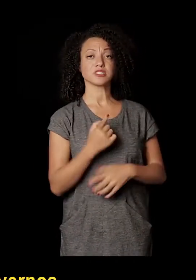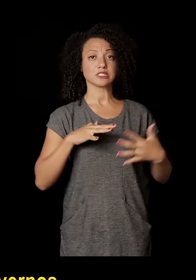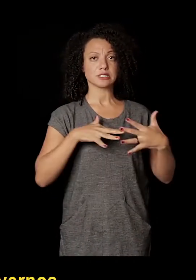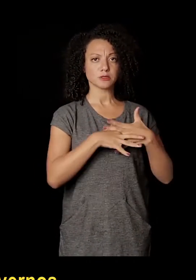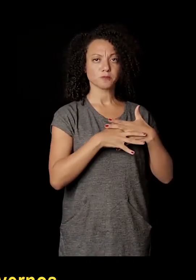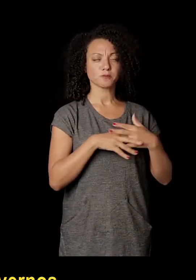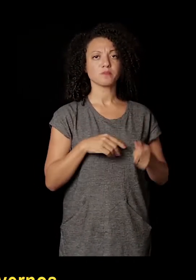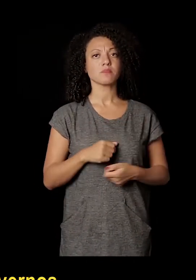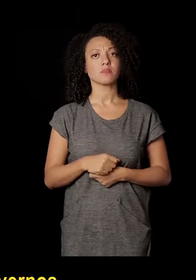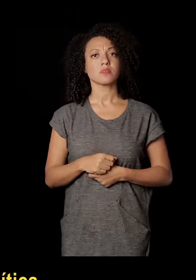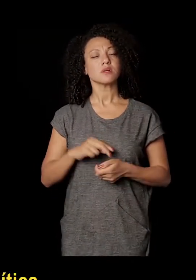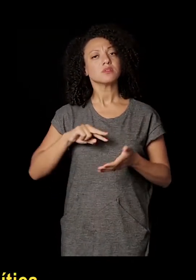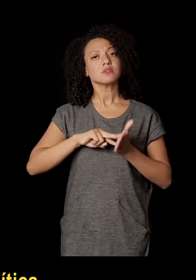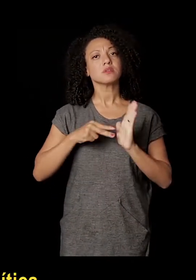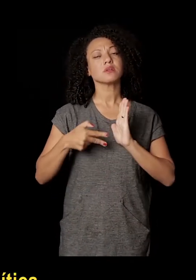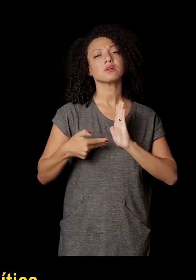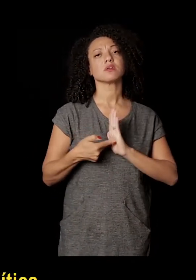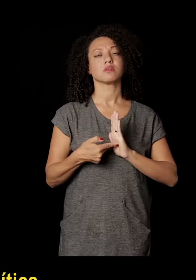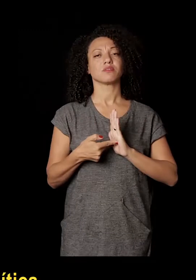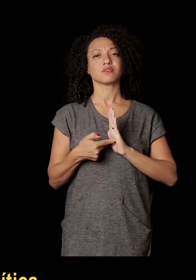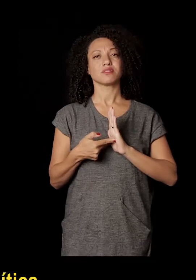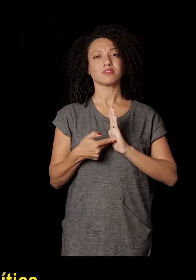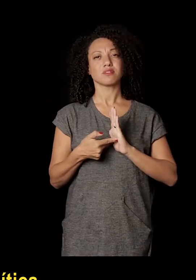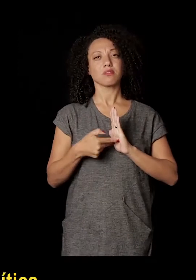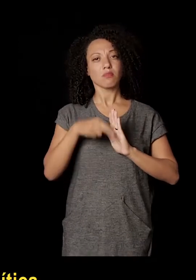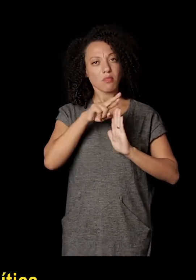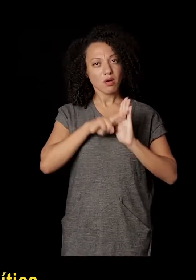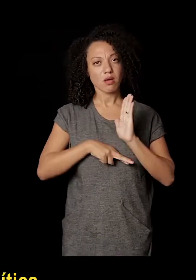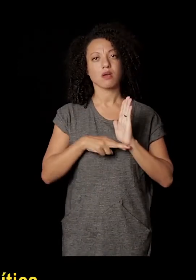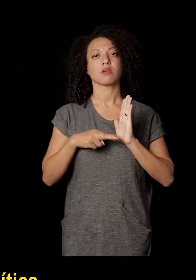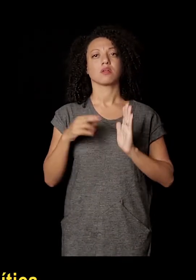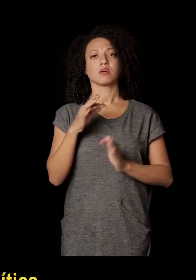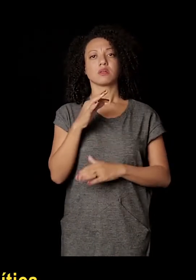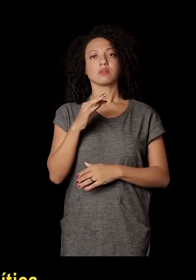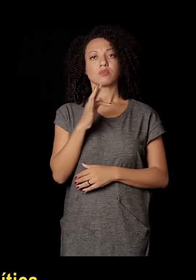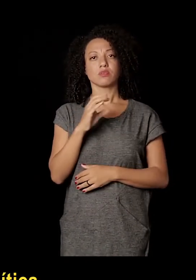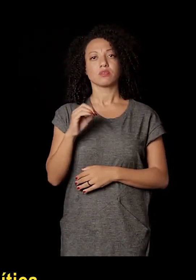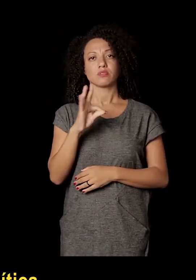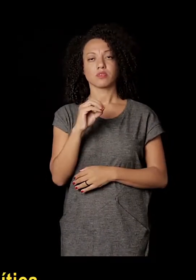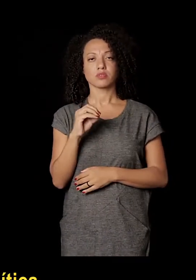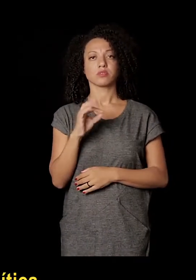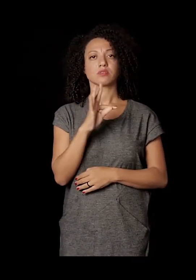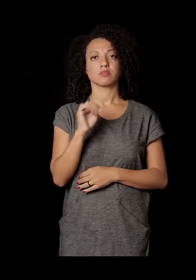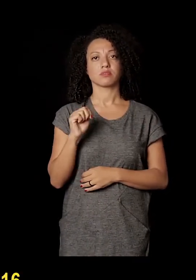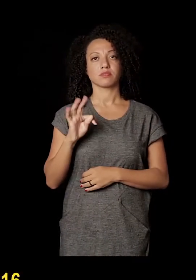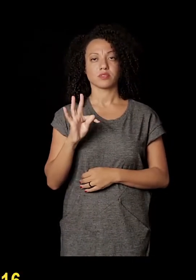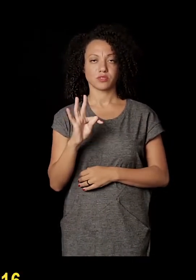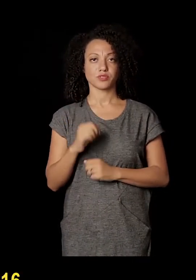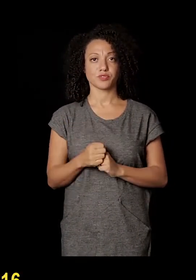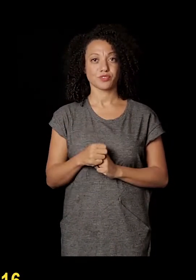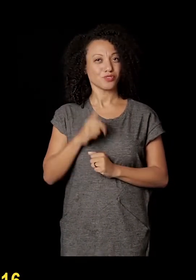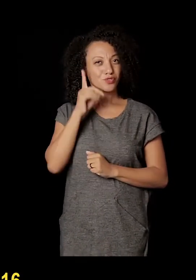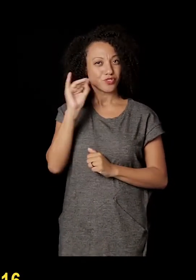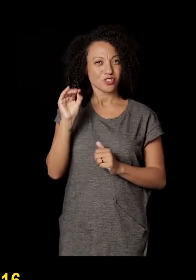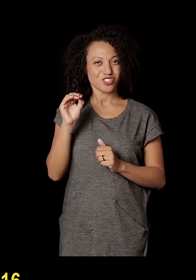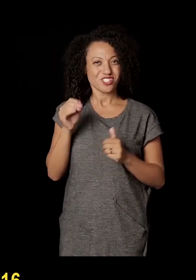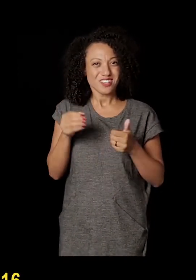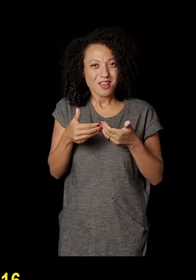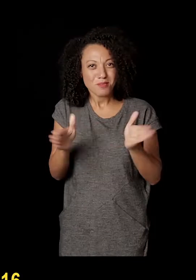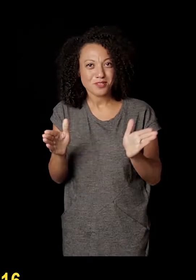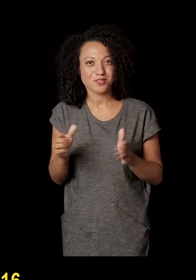with individuals. That is a matter of policy with PhotoFest. This was the